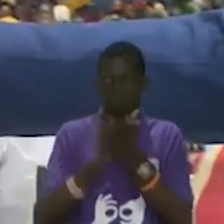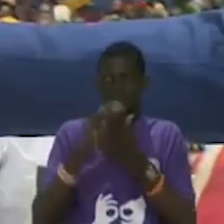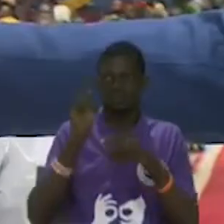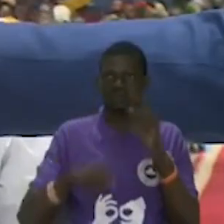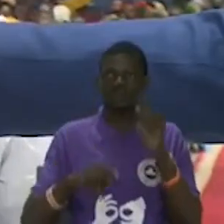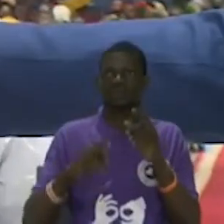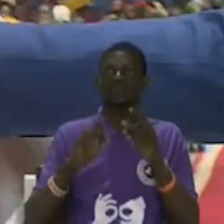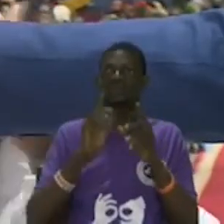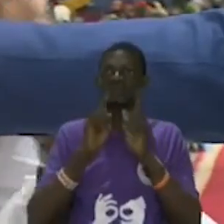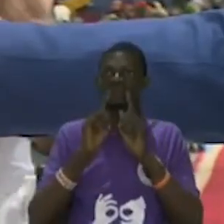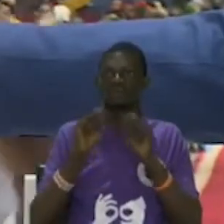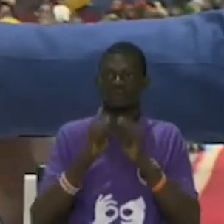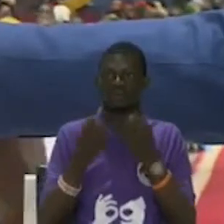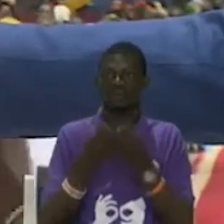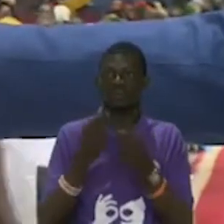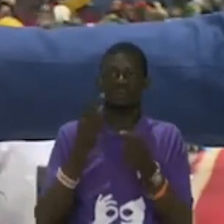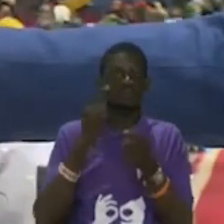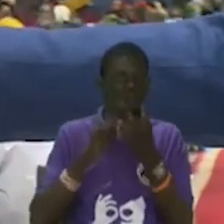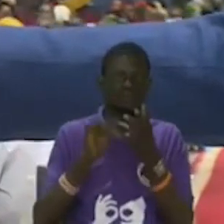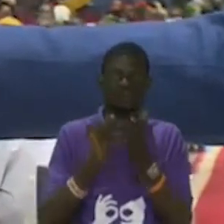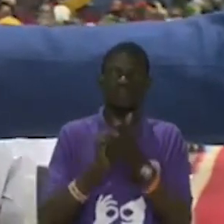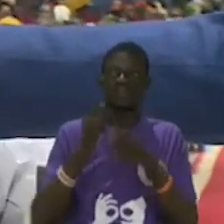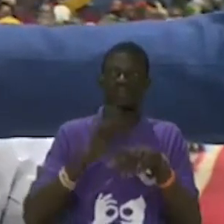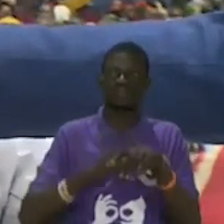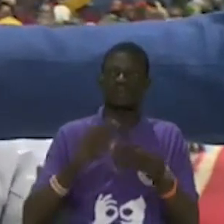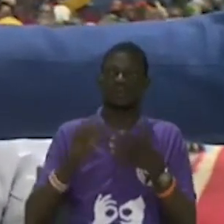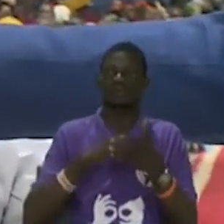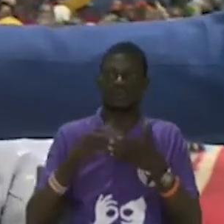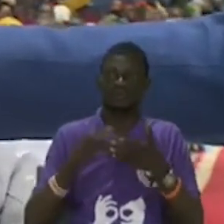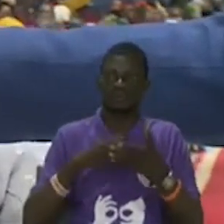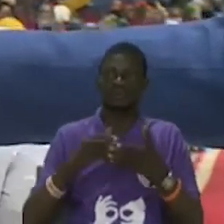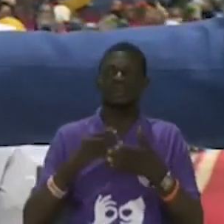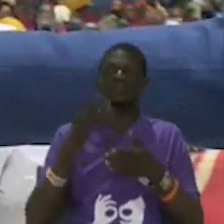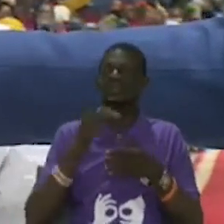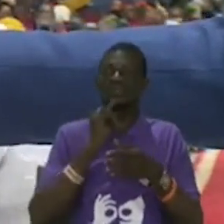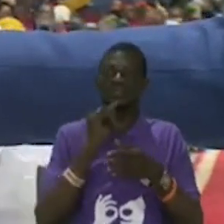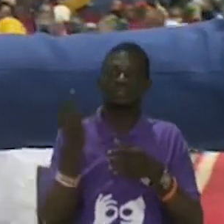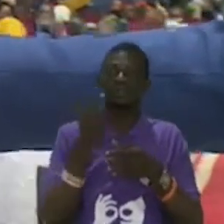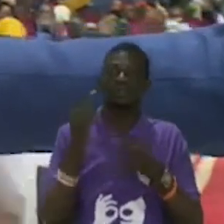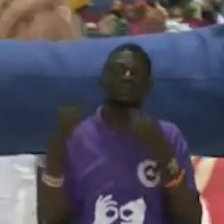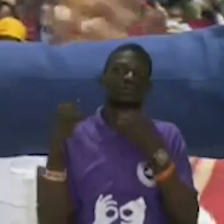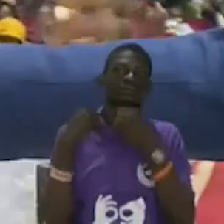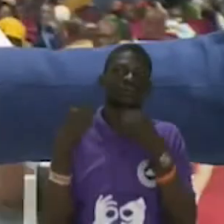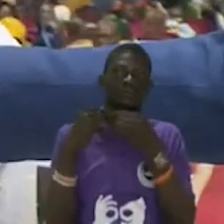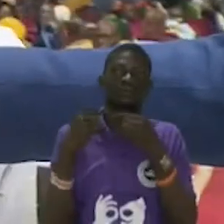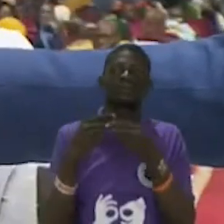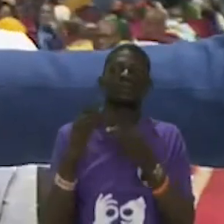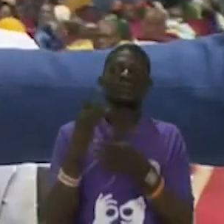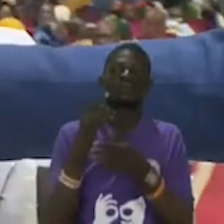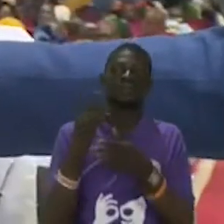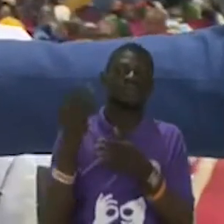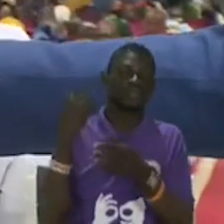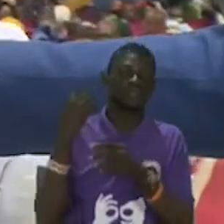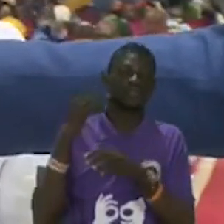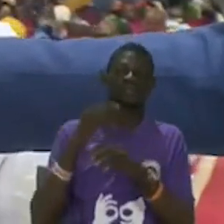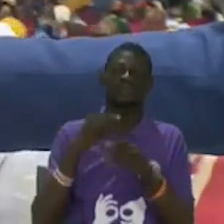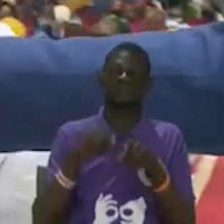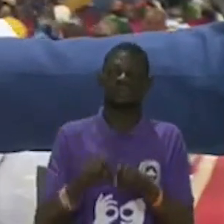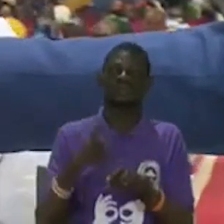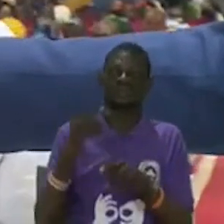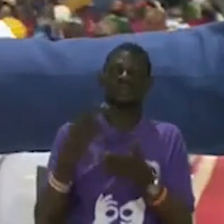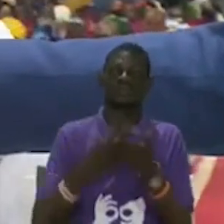with my team. And I noticed that anytime I'm singing, there is always a pain. Last night during the